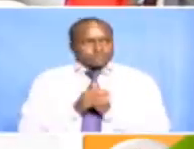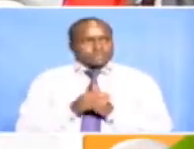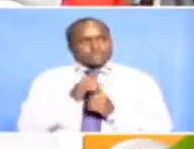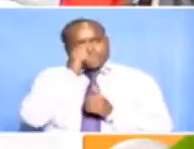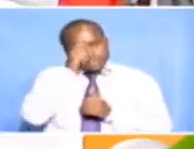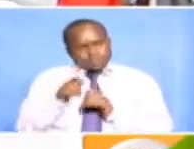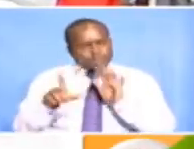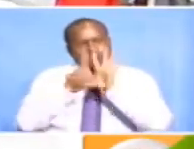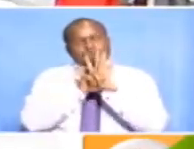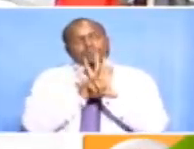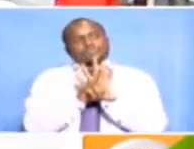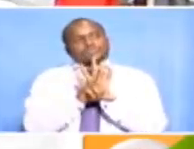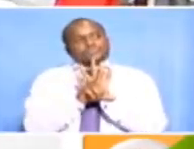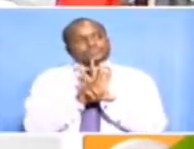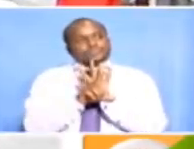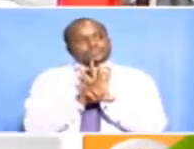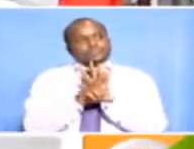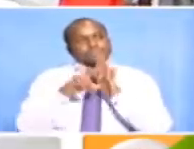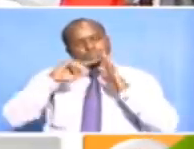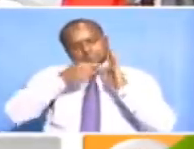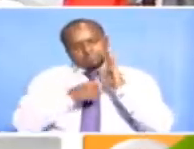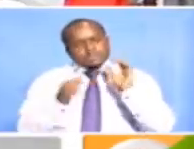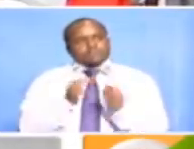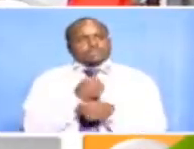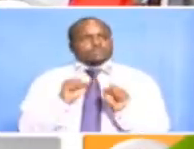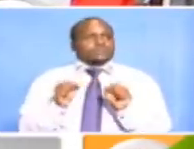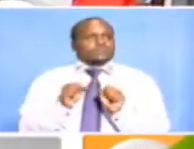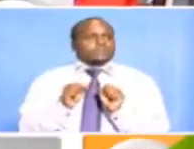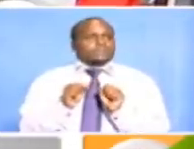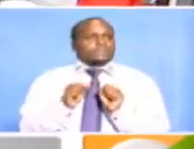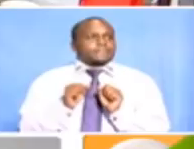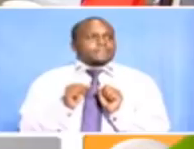rule of law. I cannot go into details of that. But